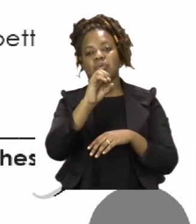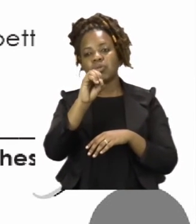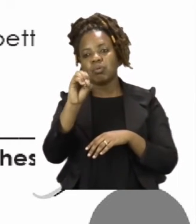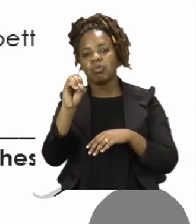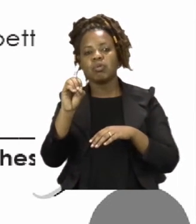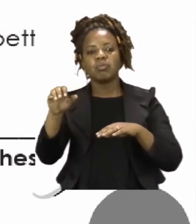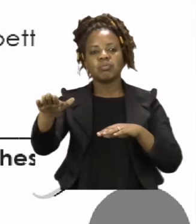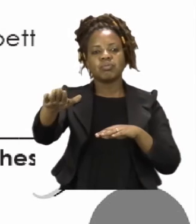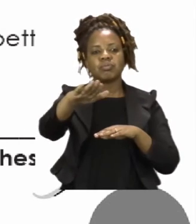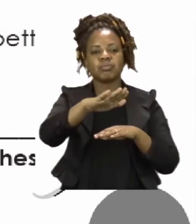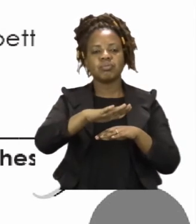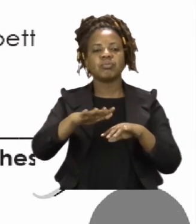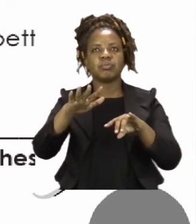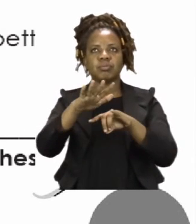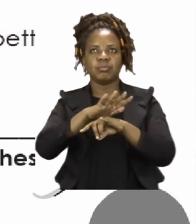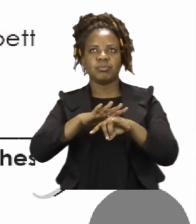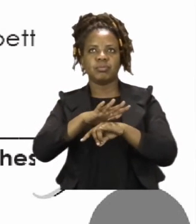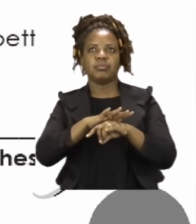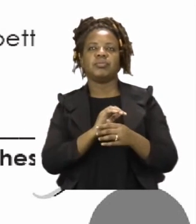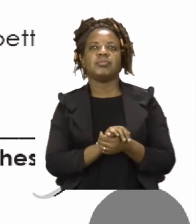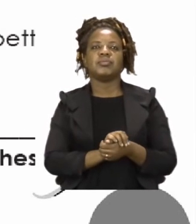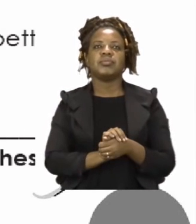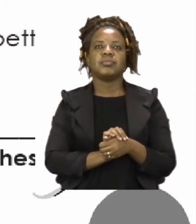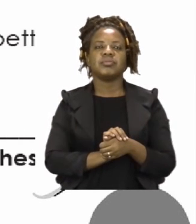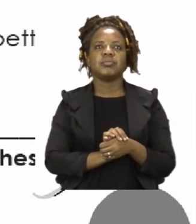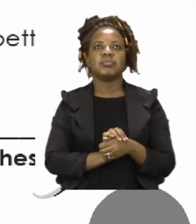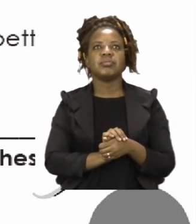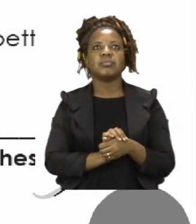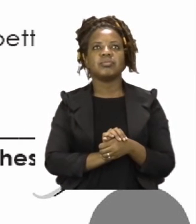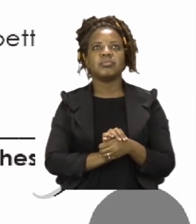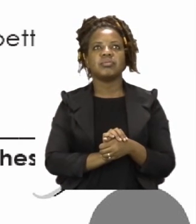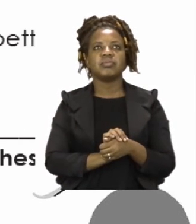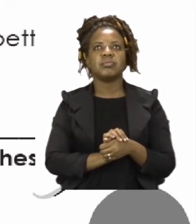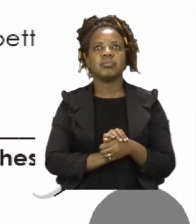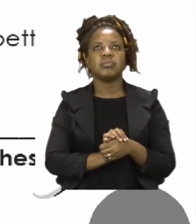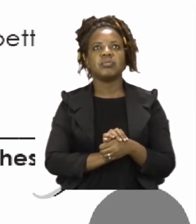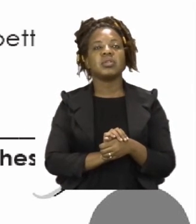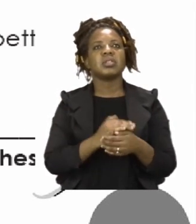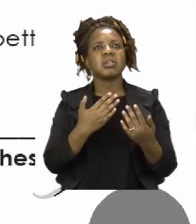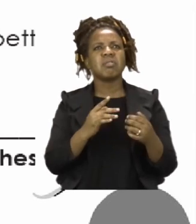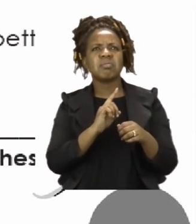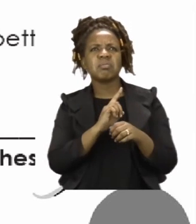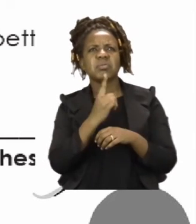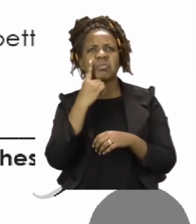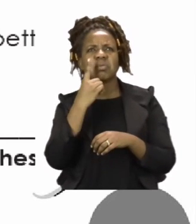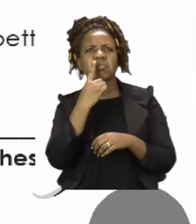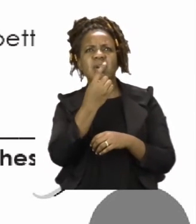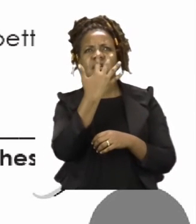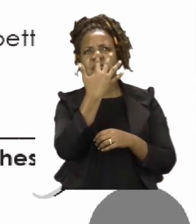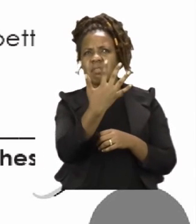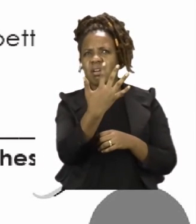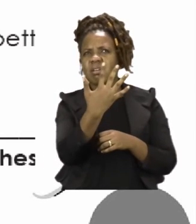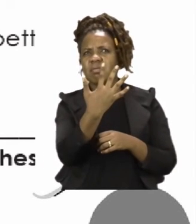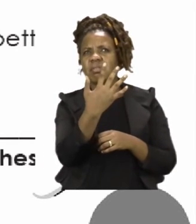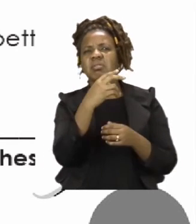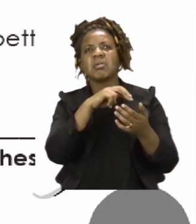first thing that you're going to notice about the sentence is that it has the word five. Now if there are five and